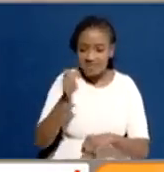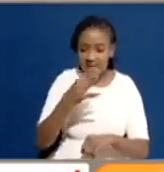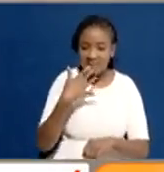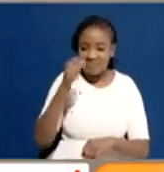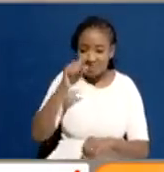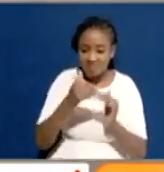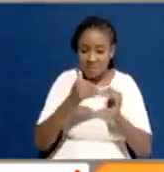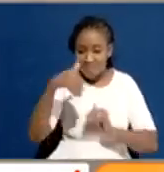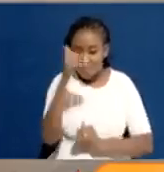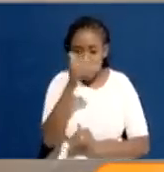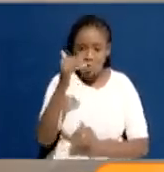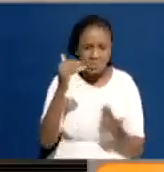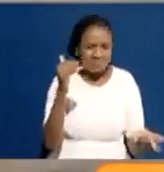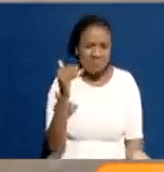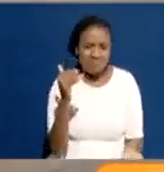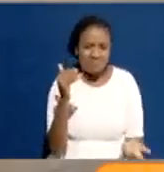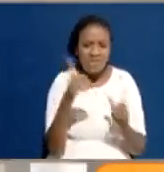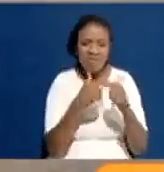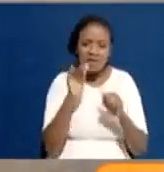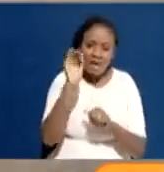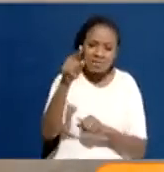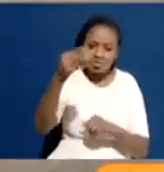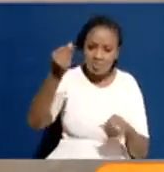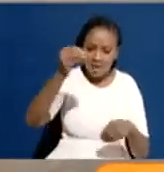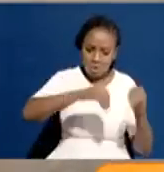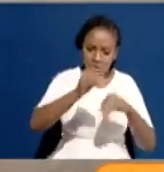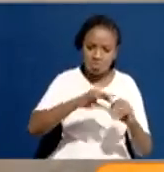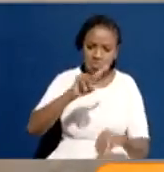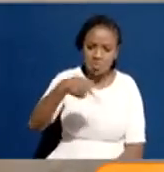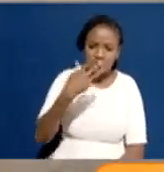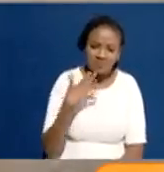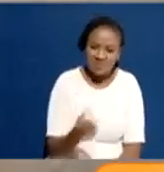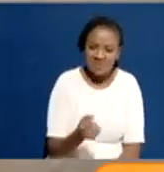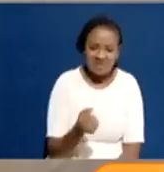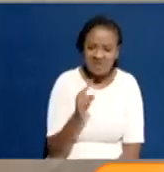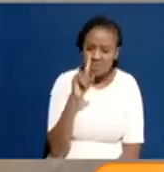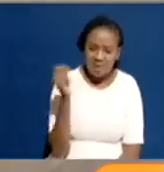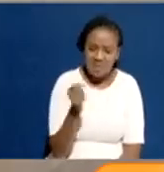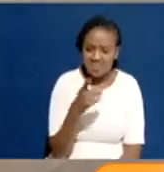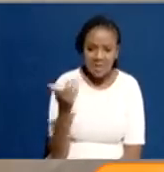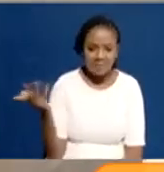shillings, and we ask you to contribute 2,500 in a month